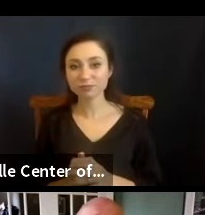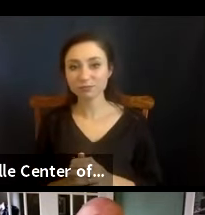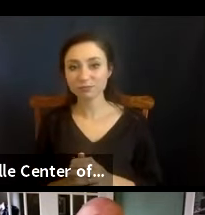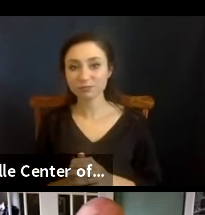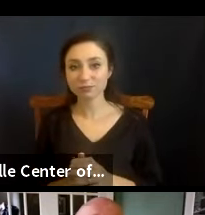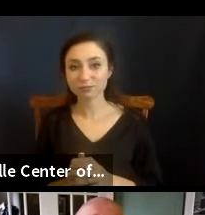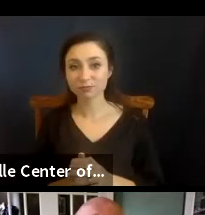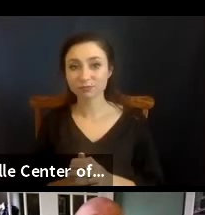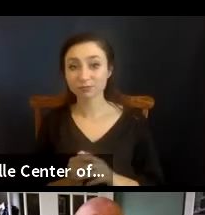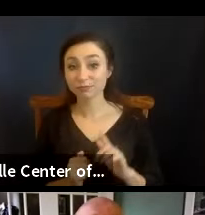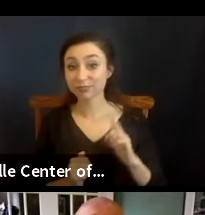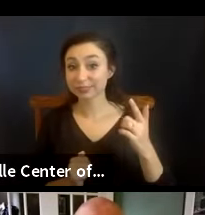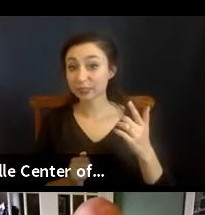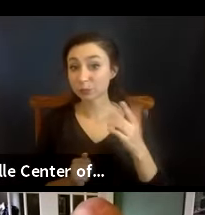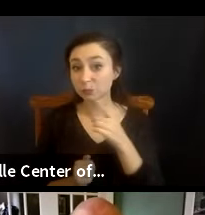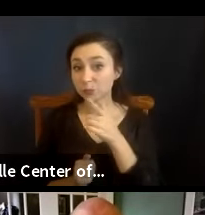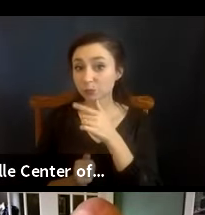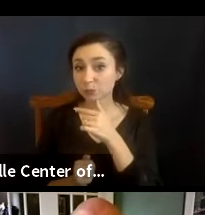And a second.